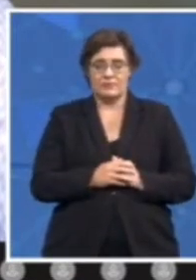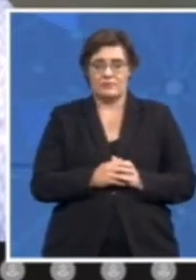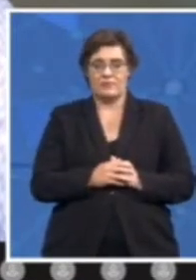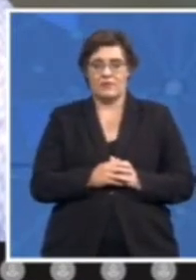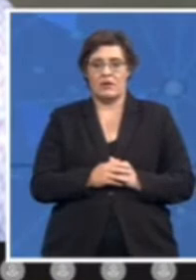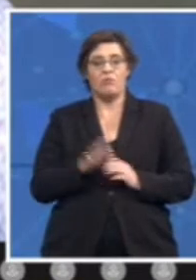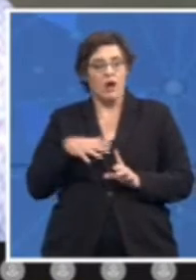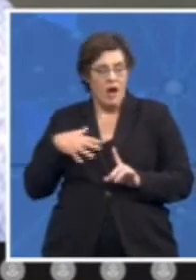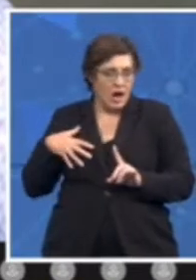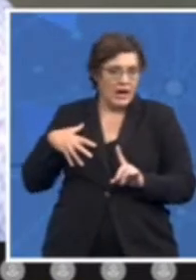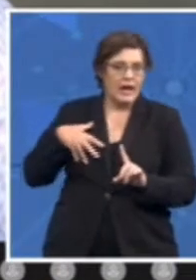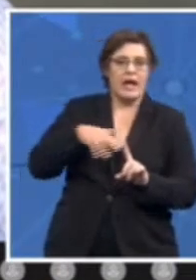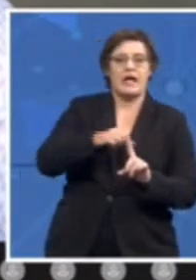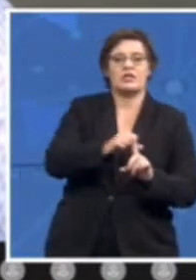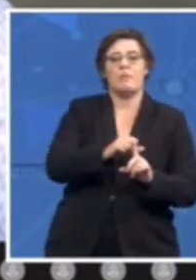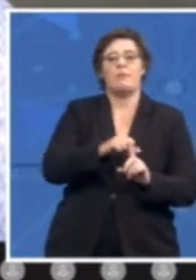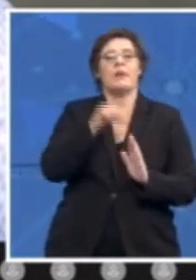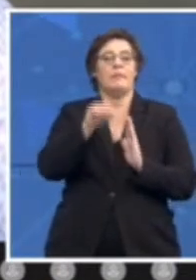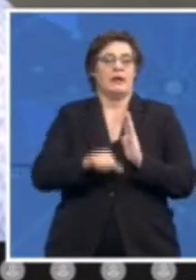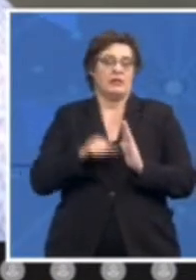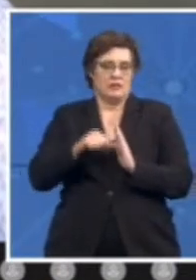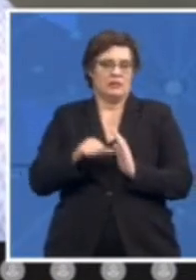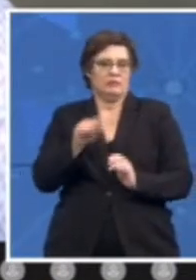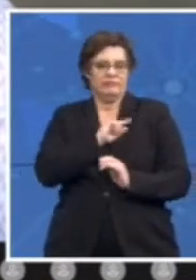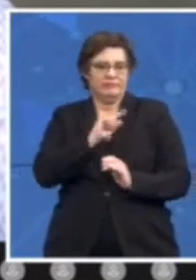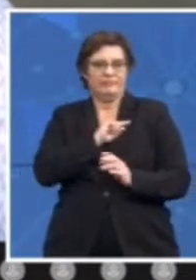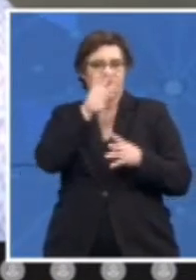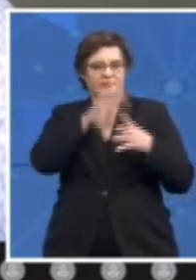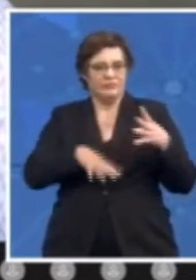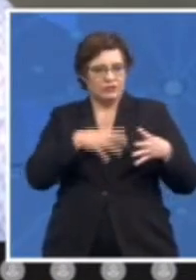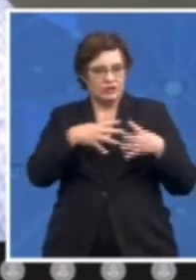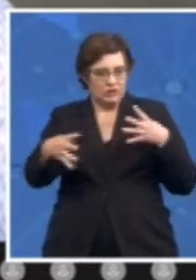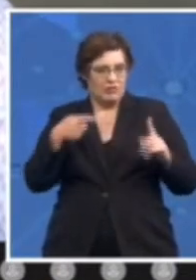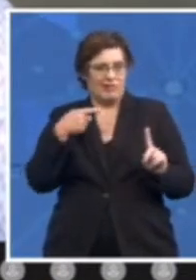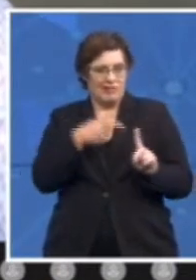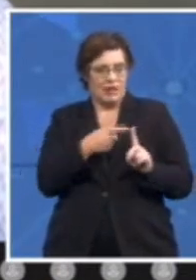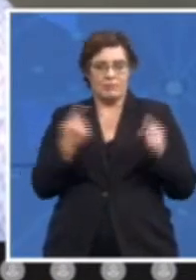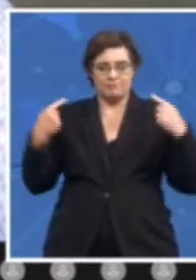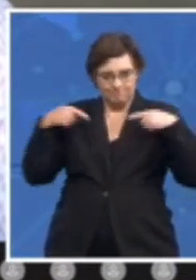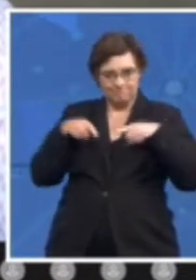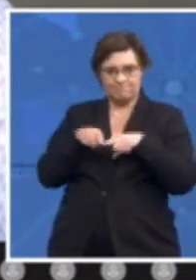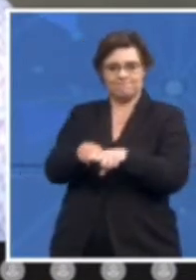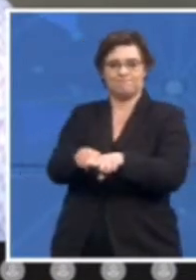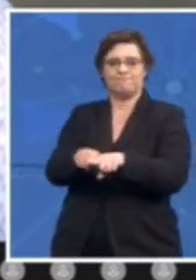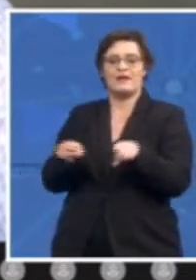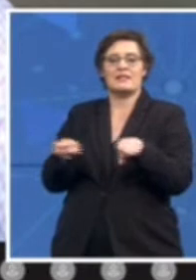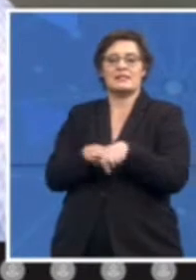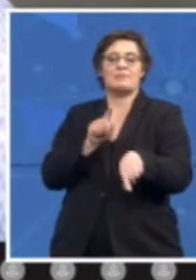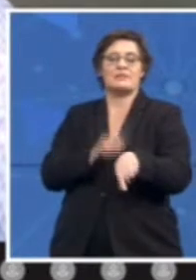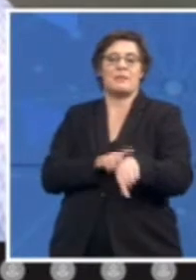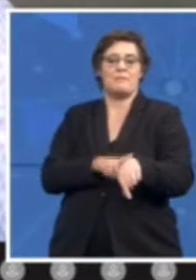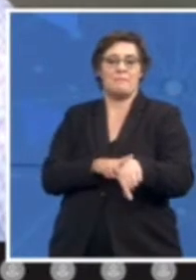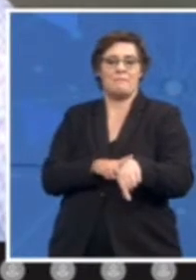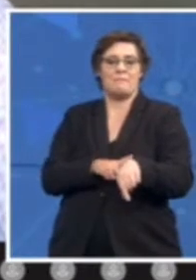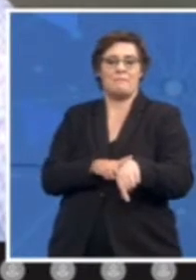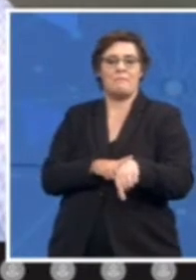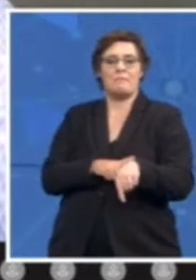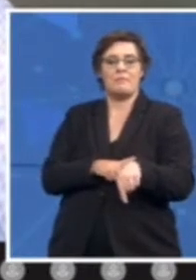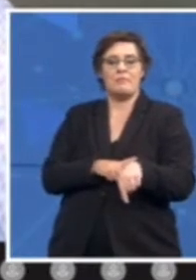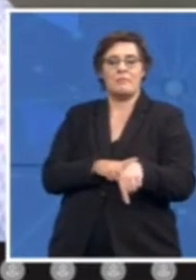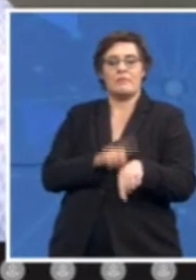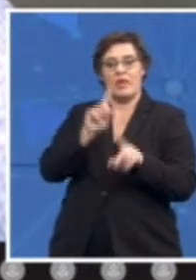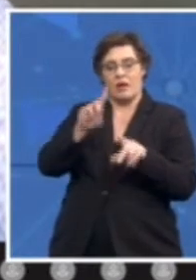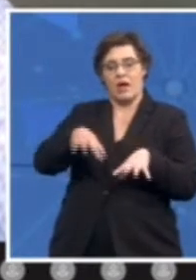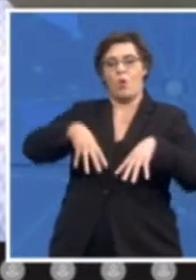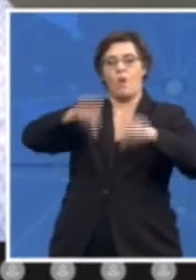because we have to schedule the maintenance to coincide with regular scheduled outages, this means